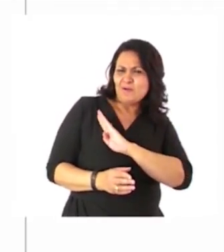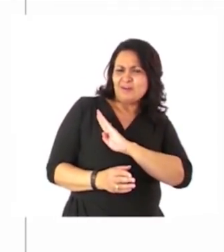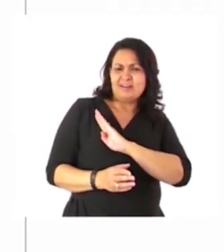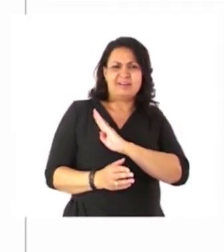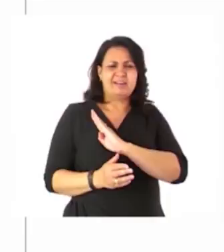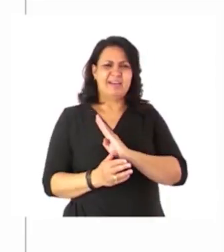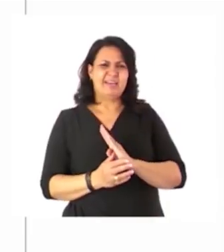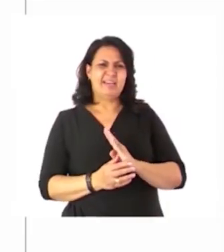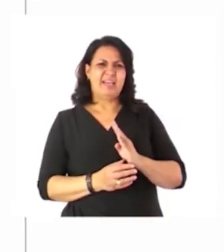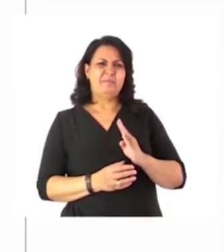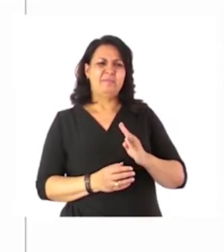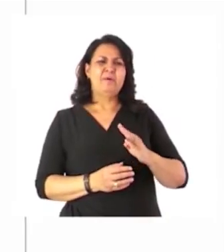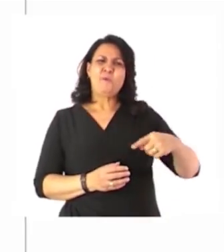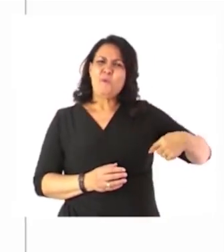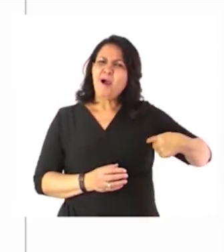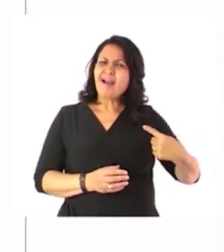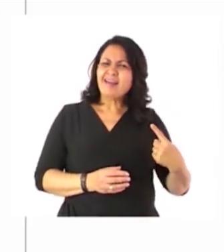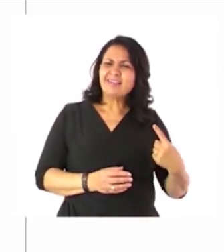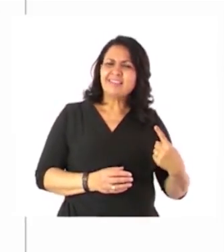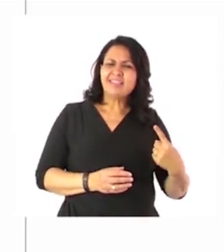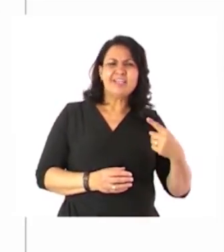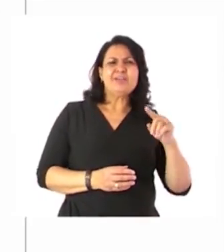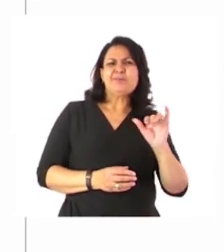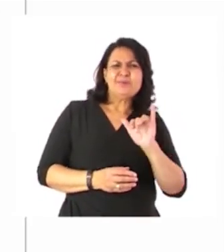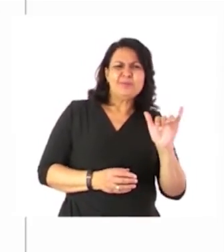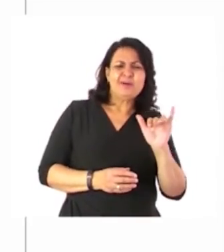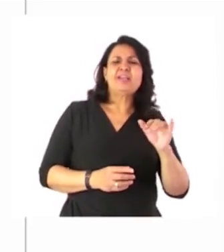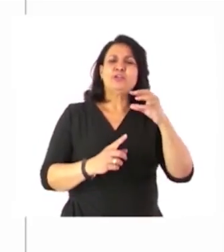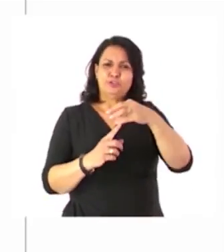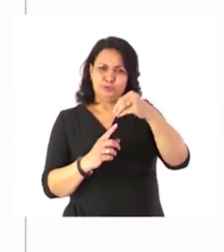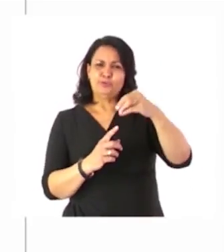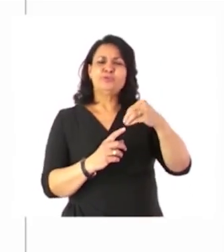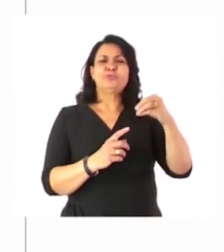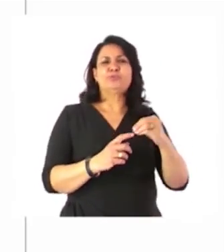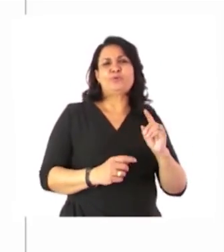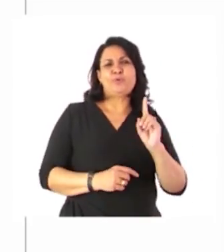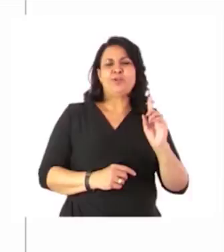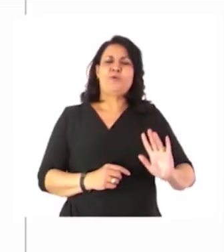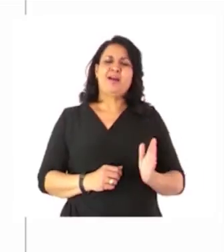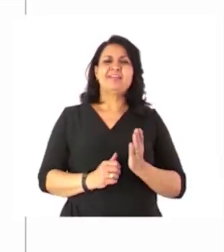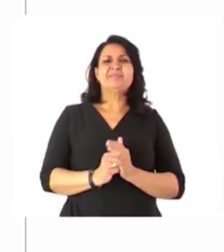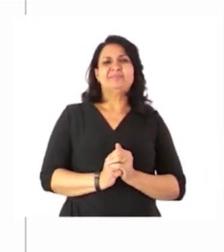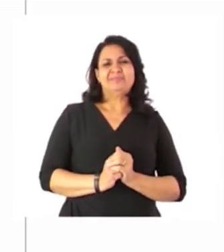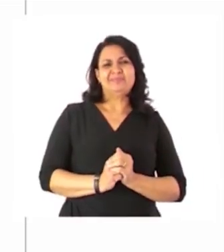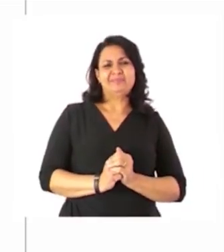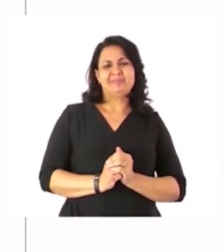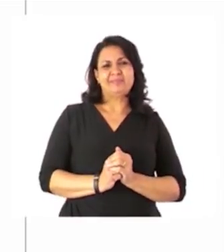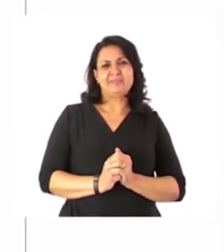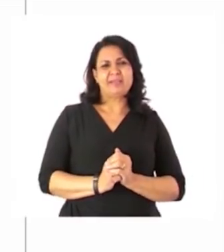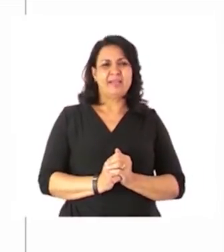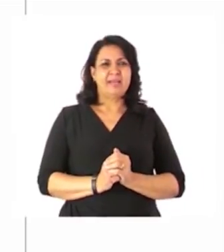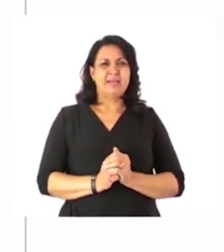can be white so you choose what color you're going to use but here we will just more concentrate